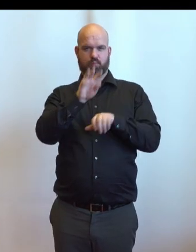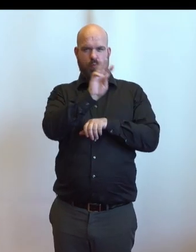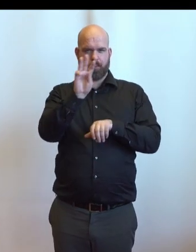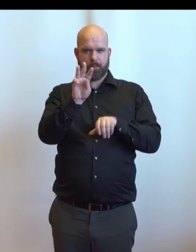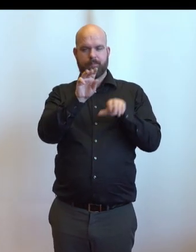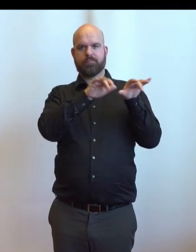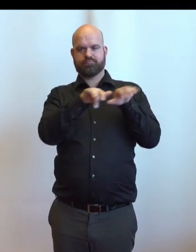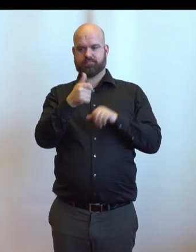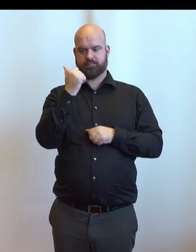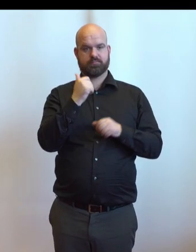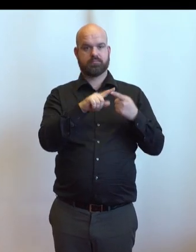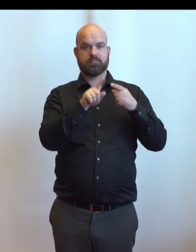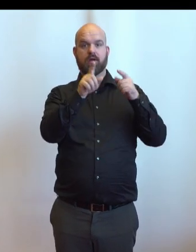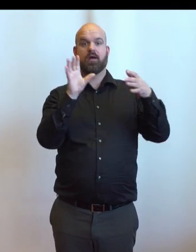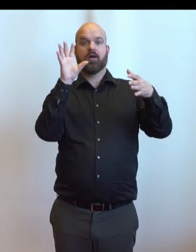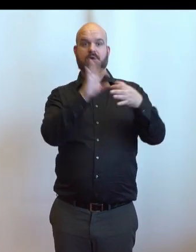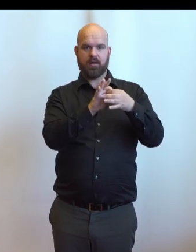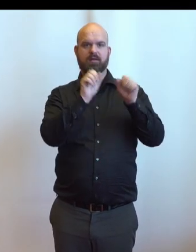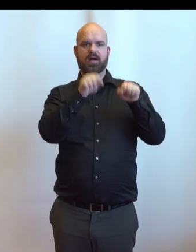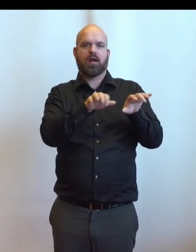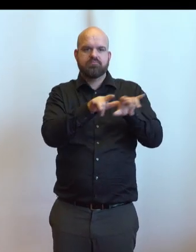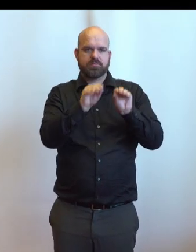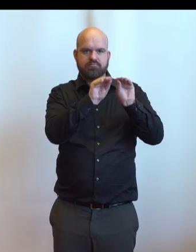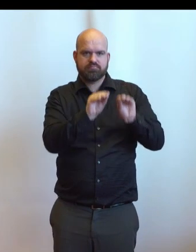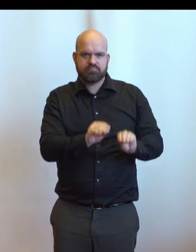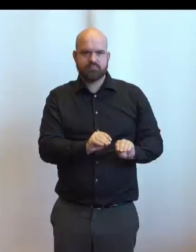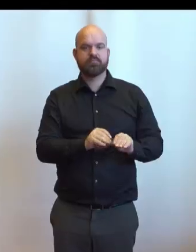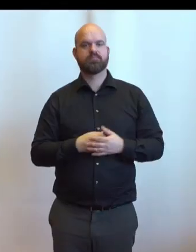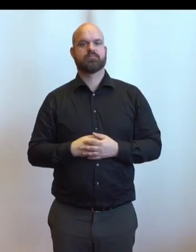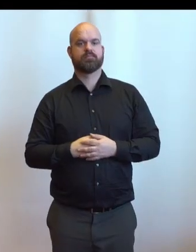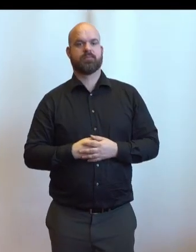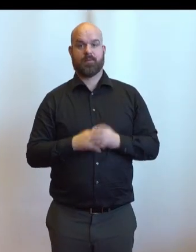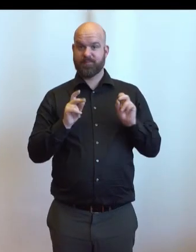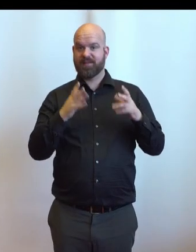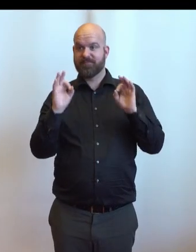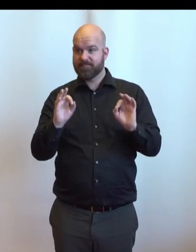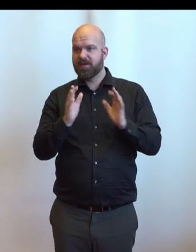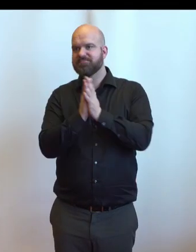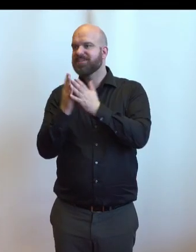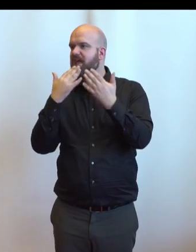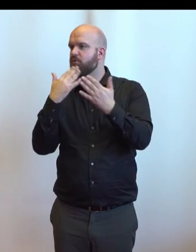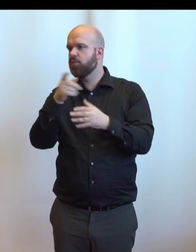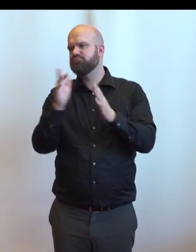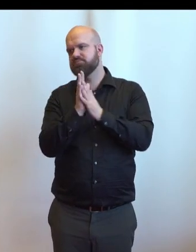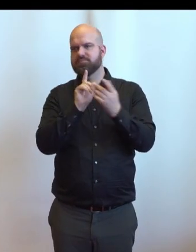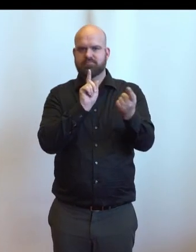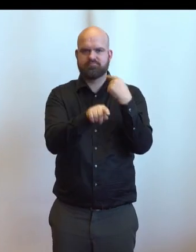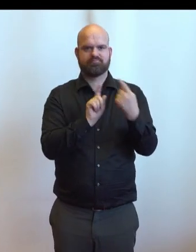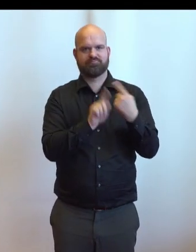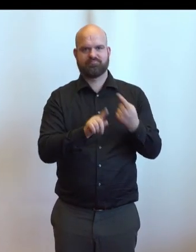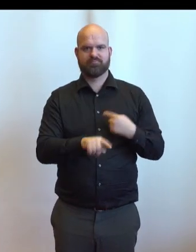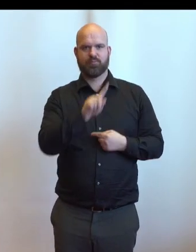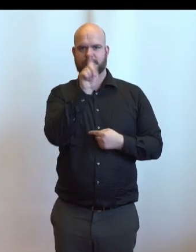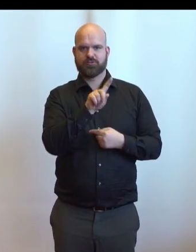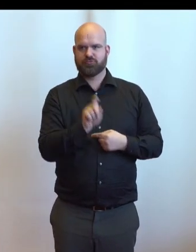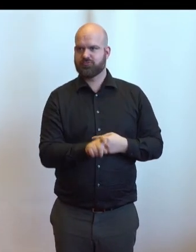Thank you. Sorry for forgetting to mention that. So let's continue with the presentations, just so we give everybody the time. So